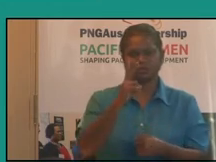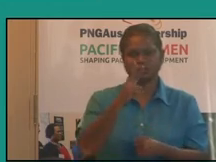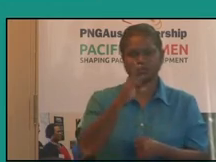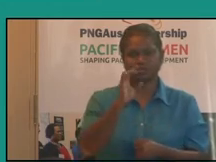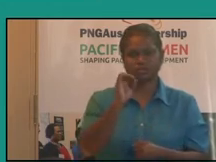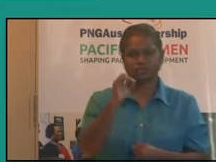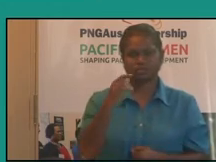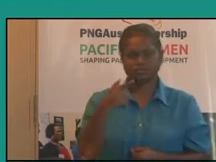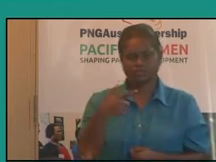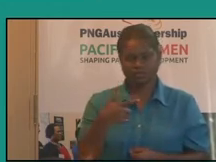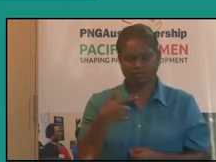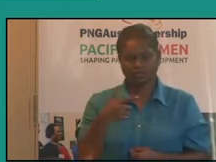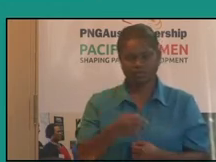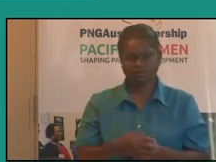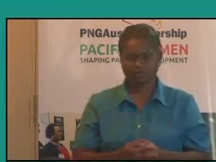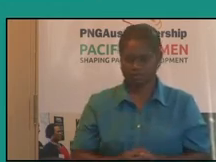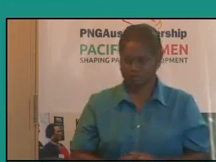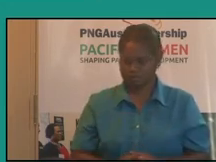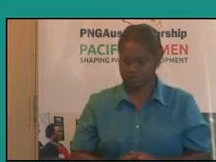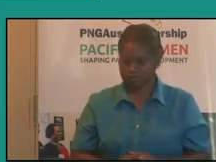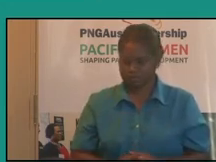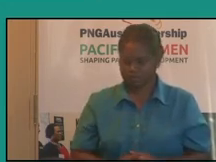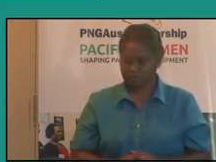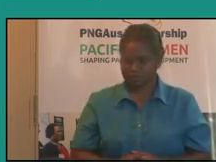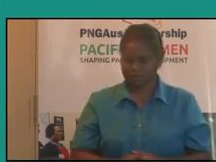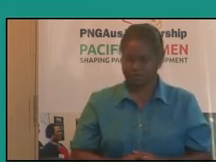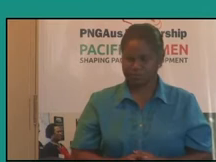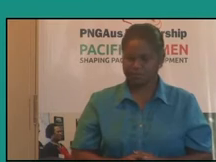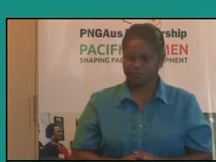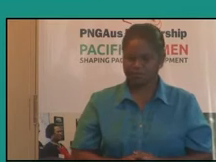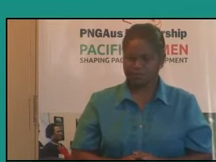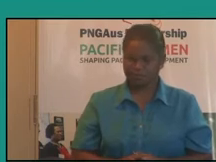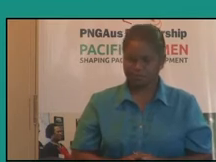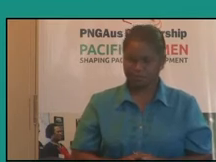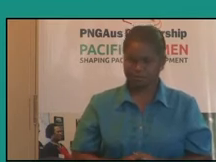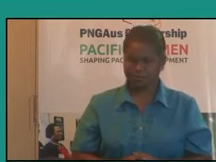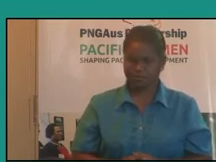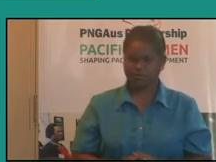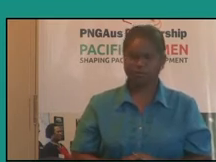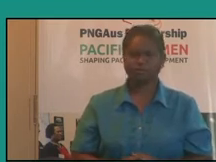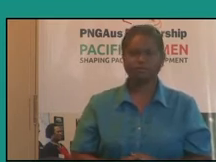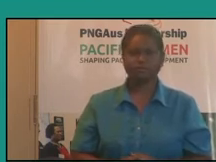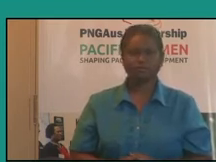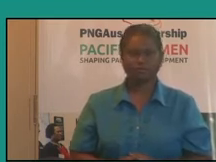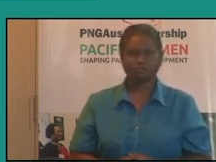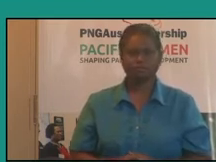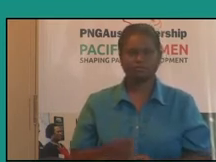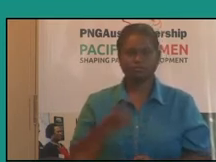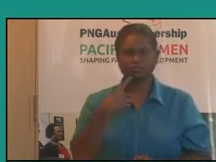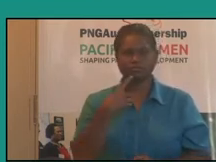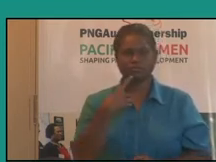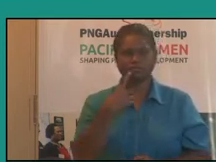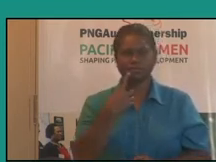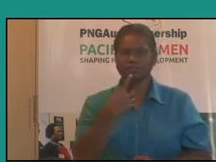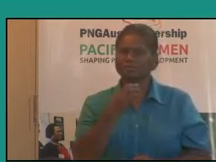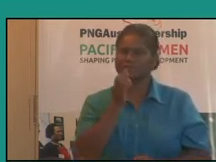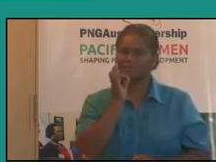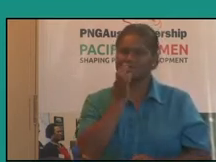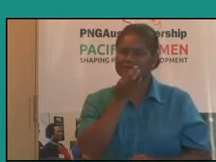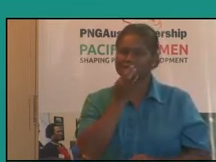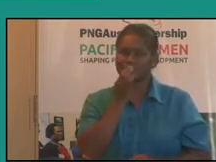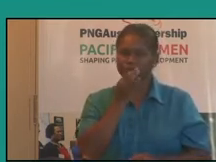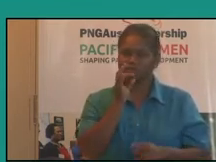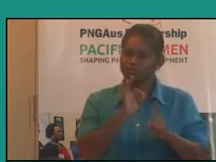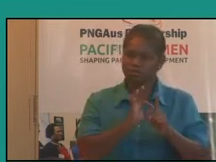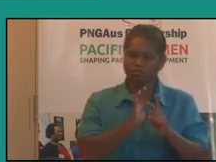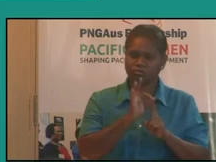got out of parliament in 2009. And there was like really little progress